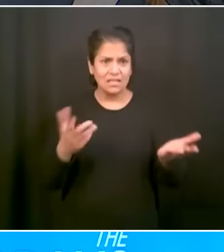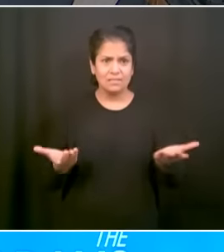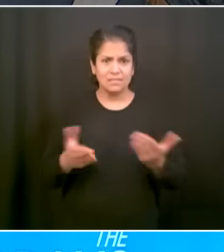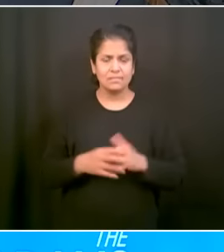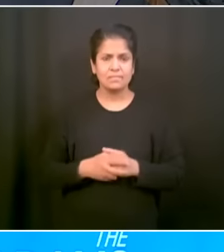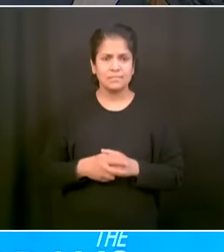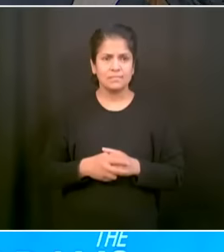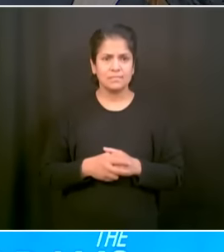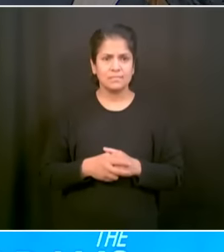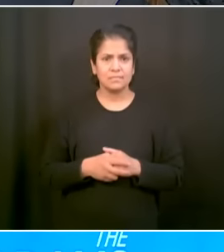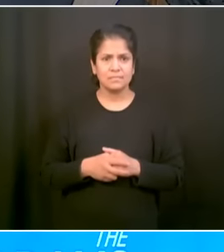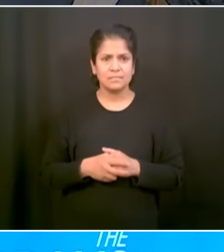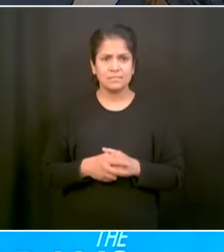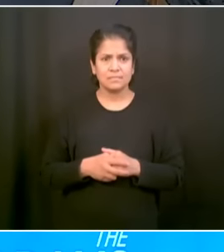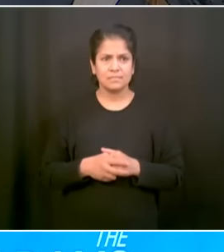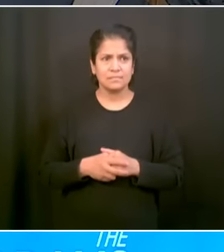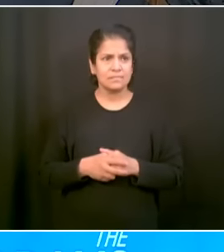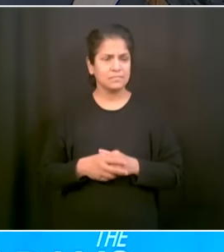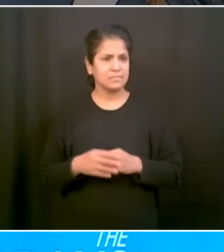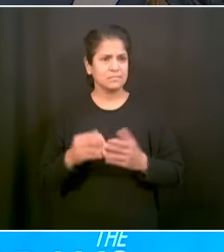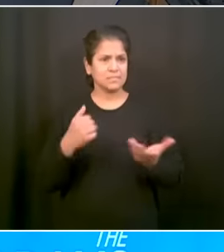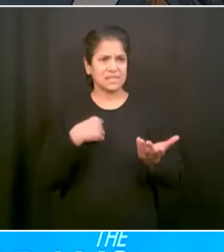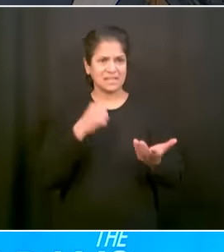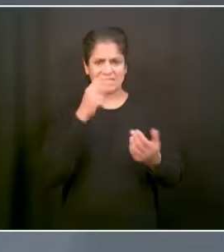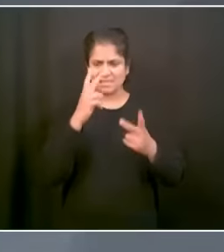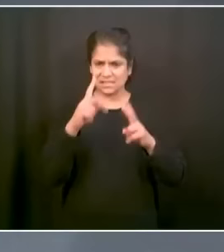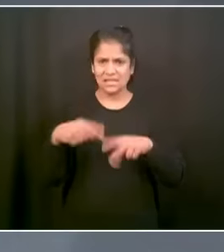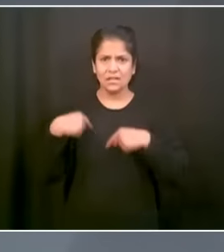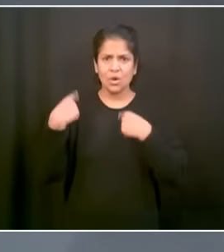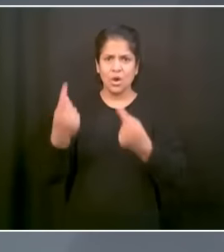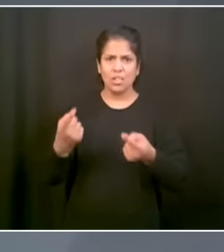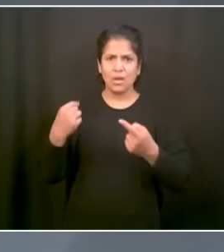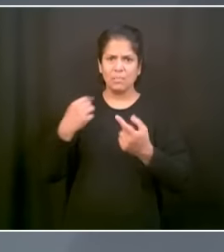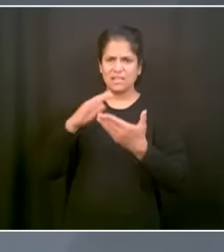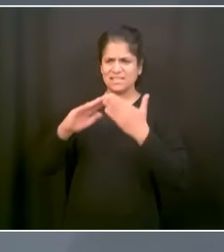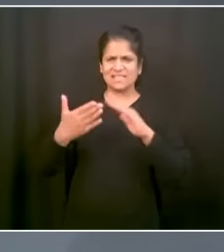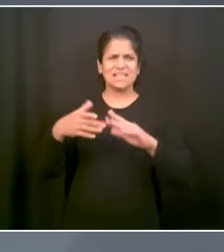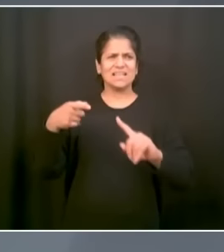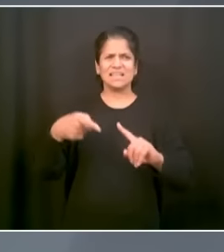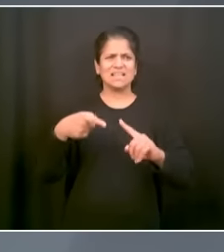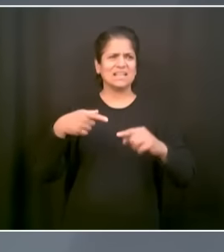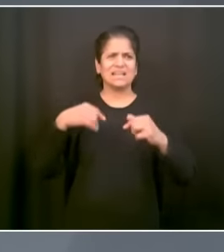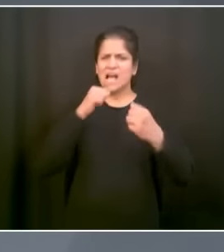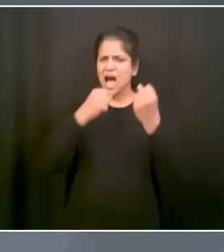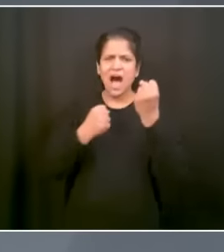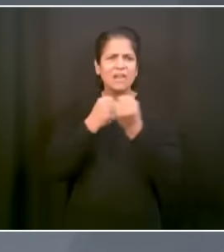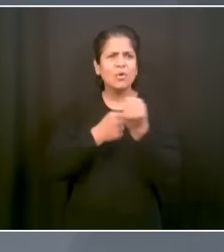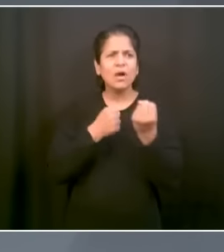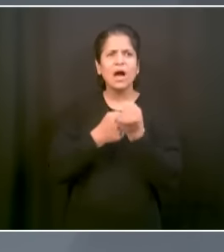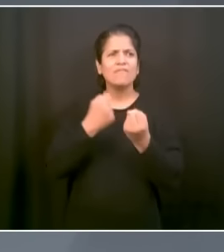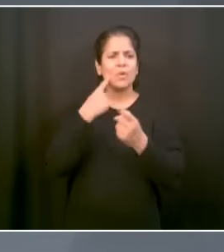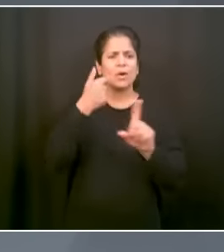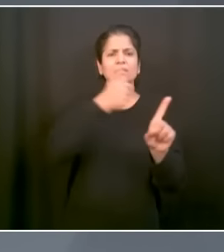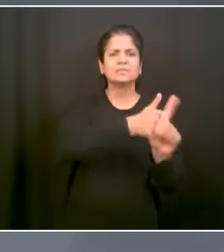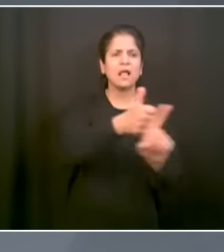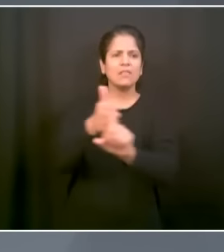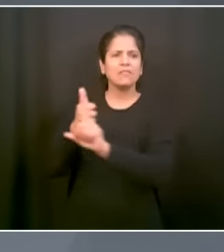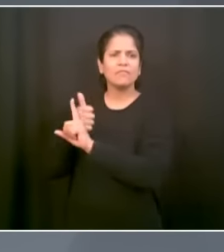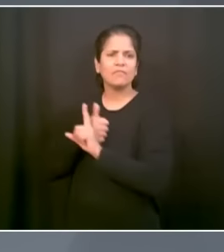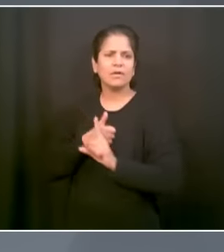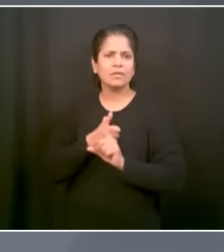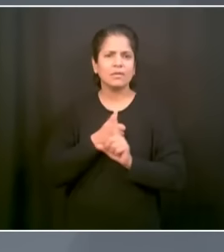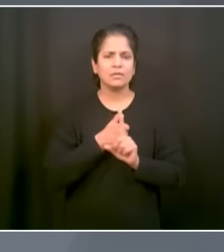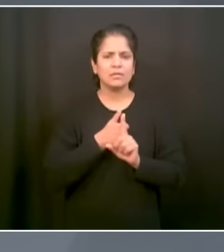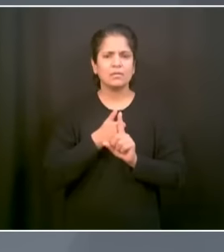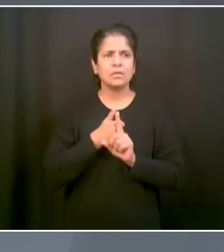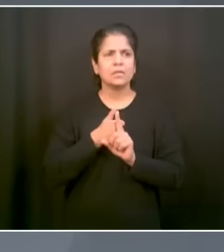what we've seen for far too long is the city hasn't even advocated for itself when it comes to Albany. And what we are going to do is exhaust every option to make